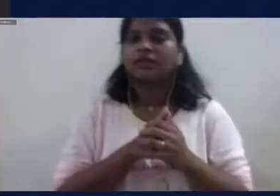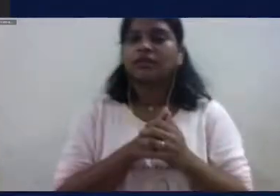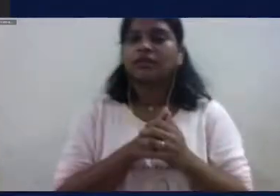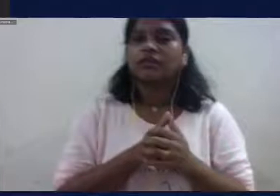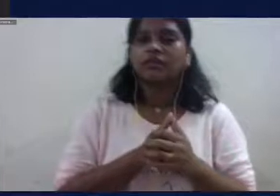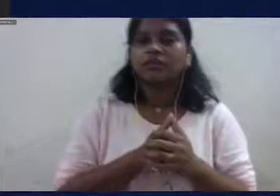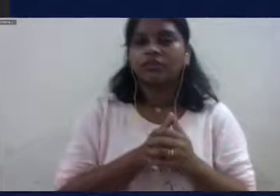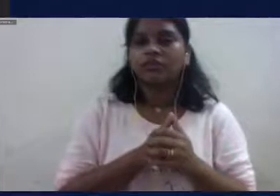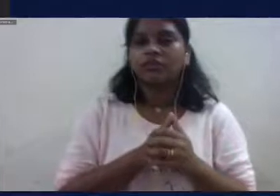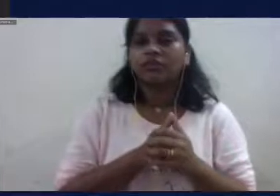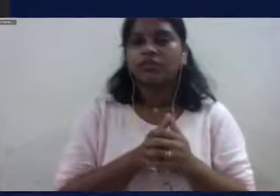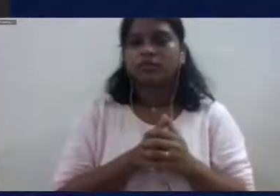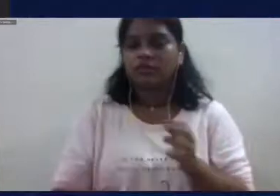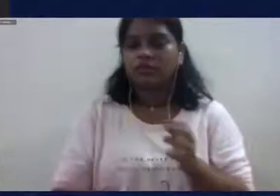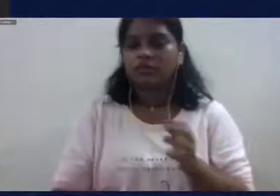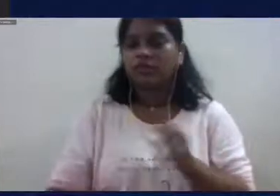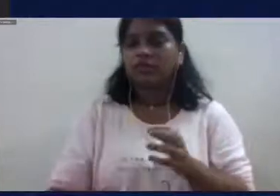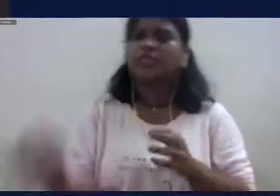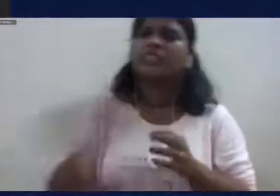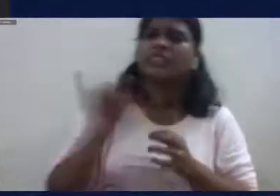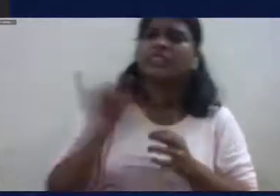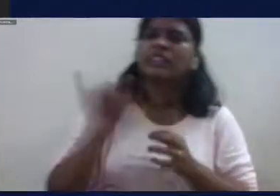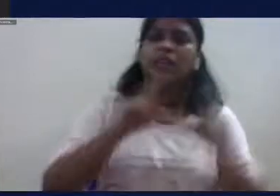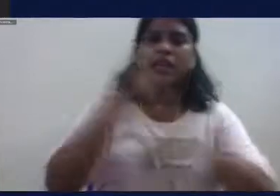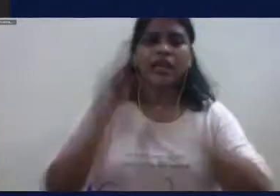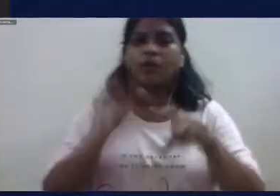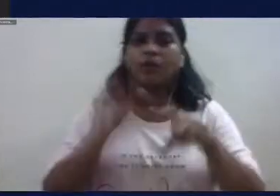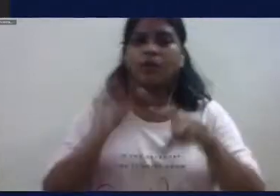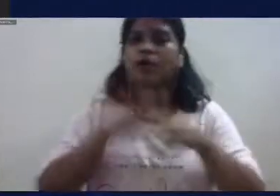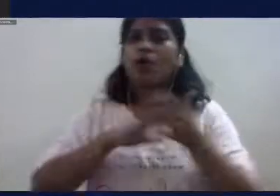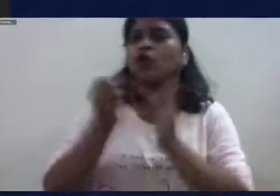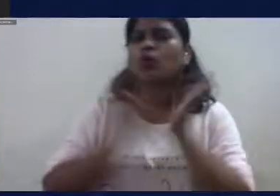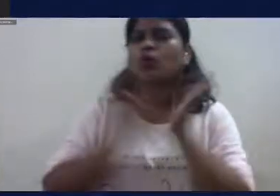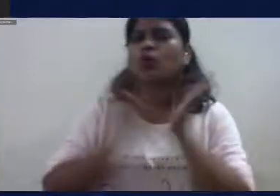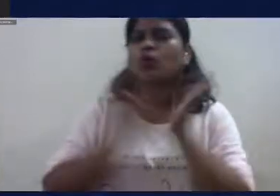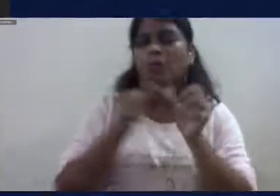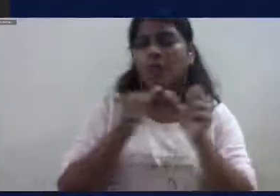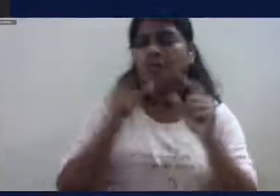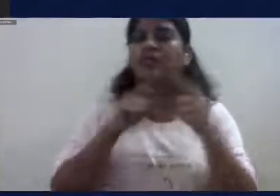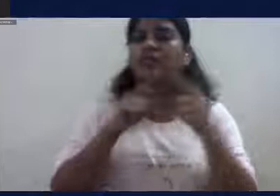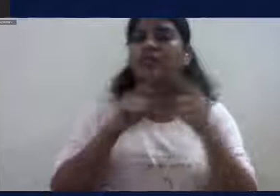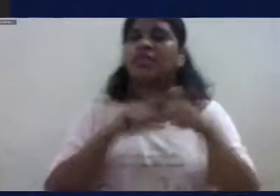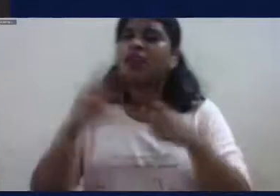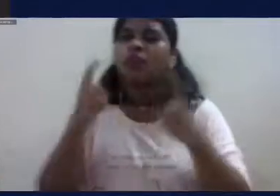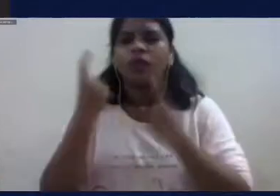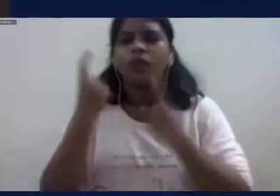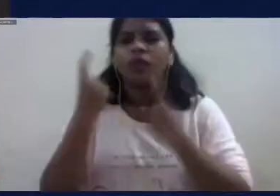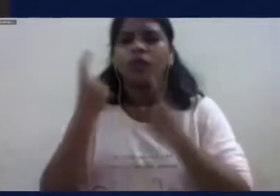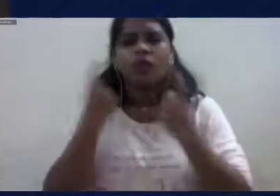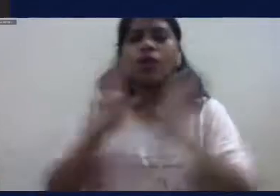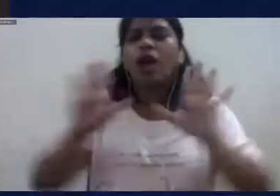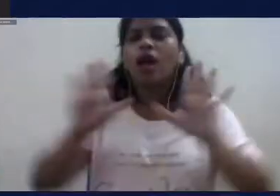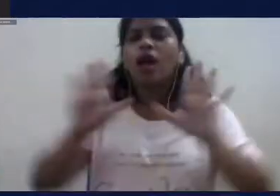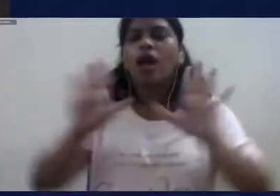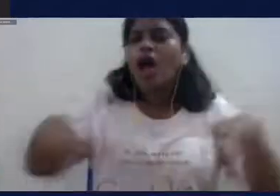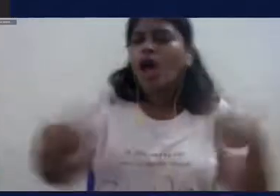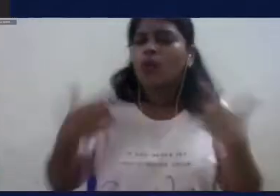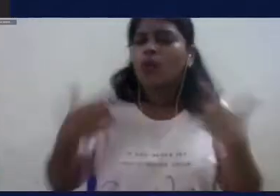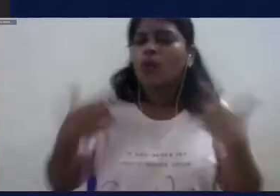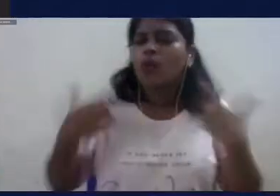alive. Similarly, there is this company called Center for Human Tech who are thinking about how we can